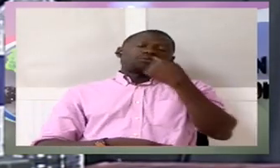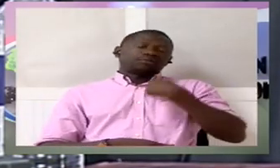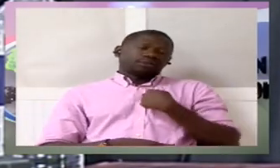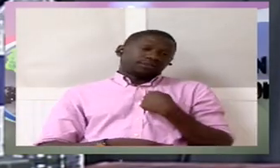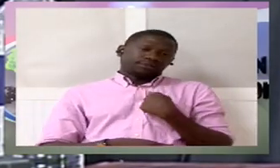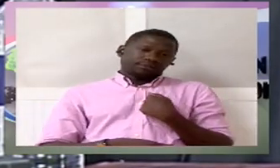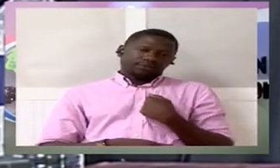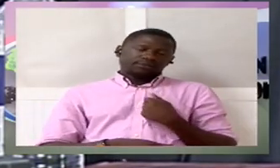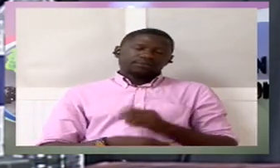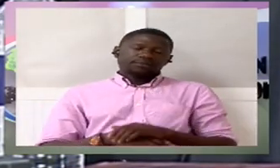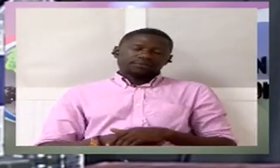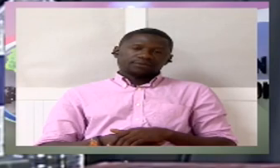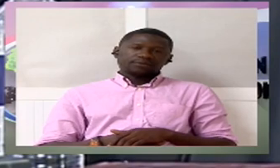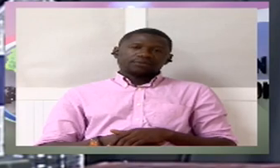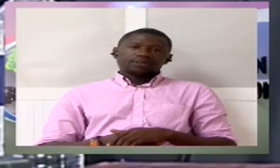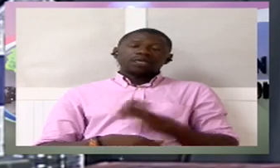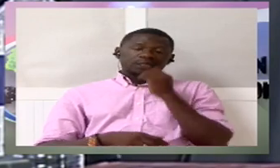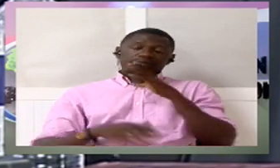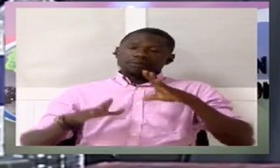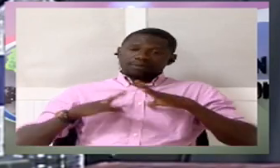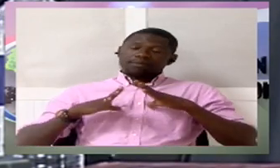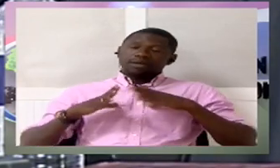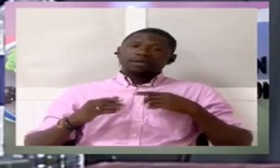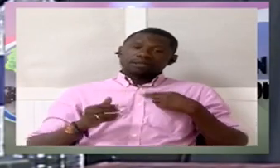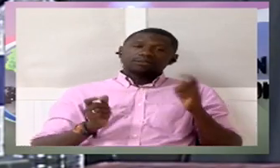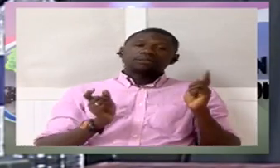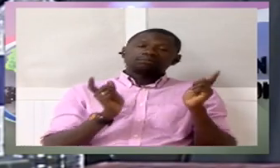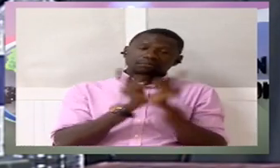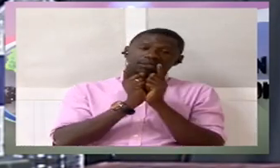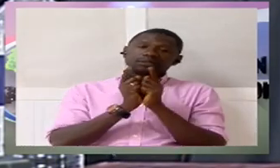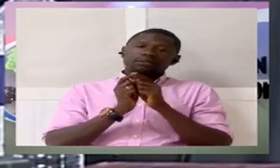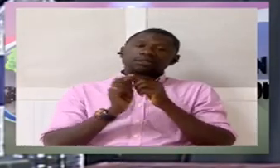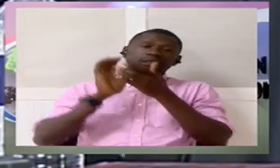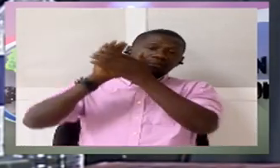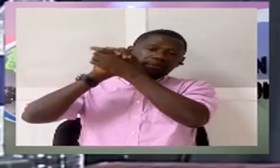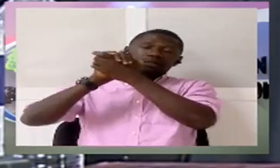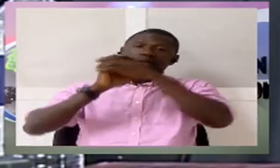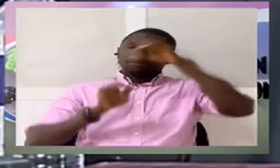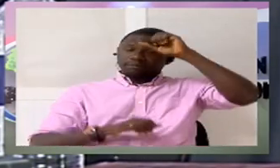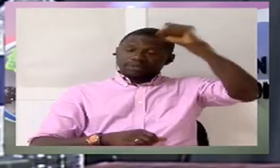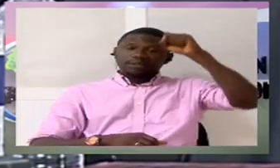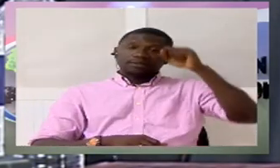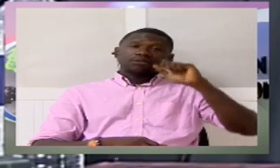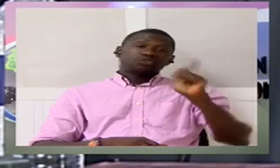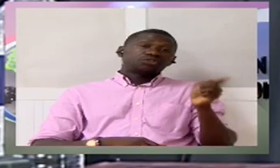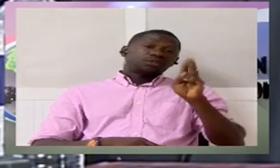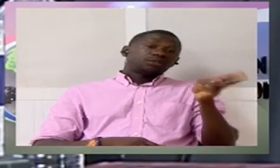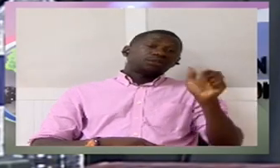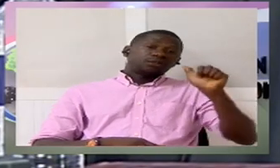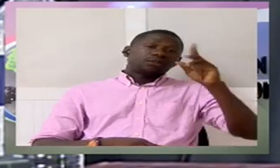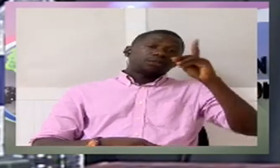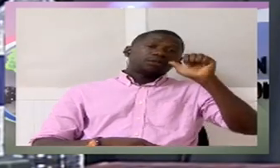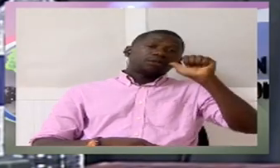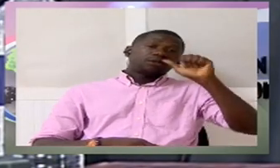called me. Akungat nga prepare puru ngata nga Gaddafi meet. She said that I should get prepared because I was going to meet Gaddafi. Rinim